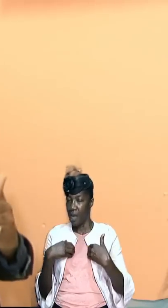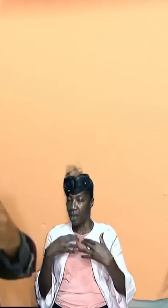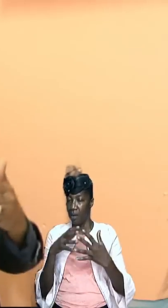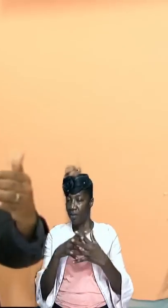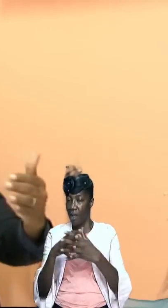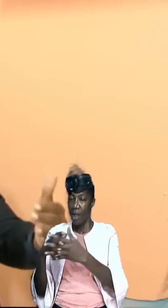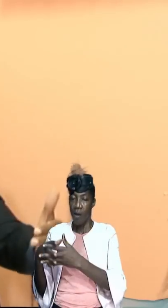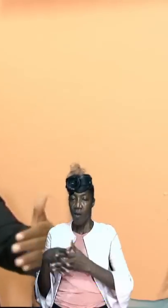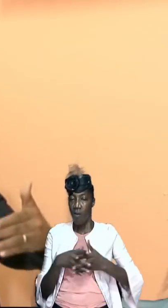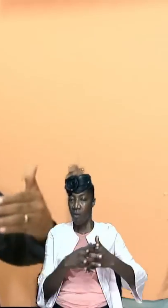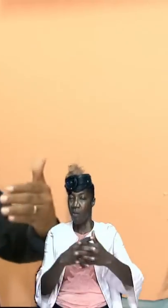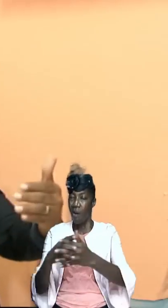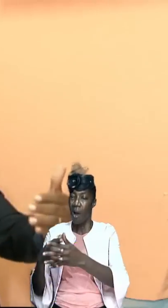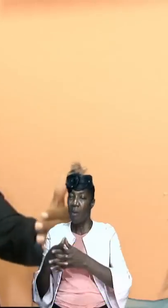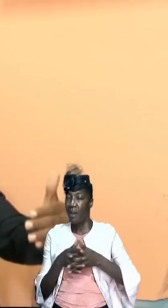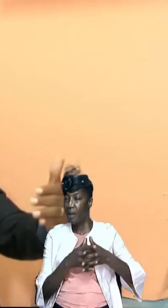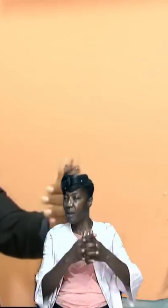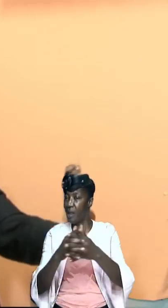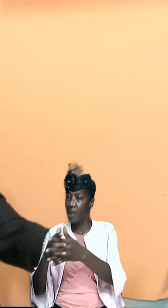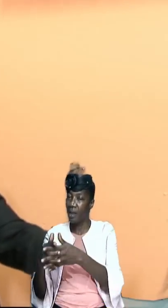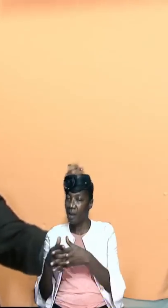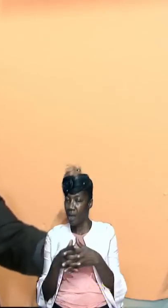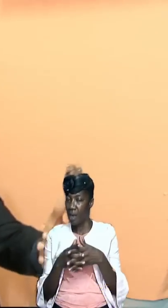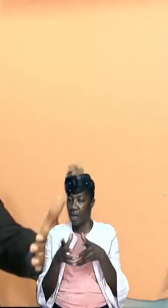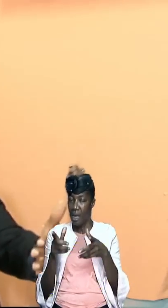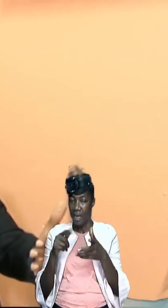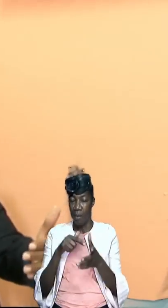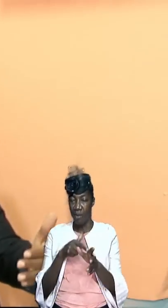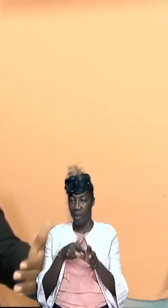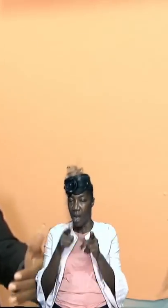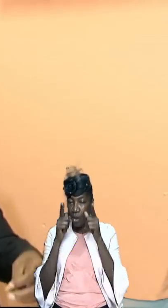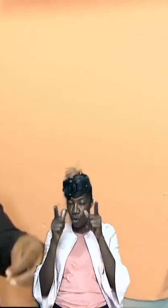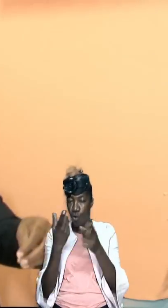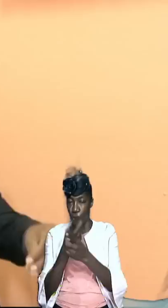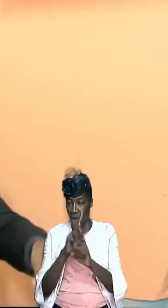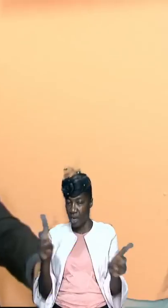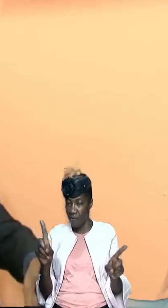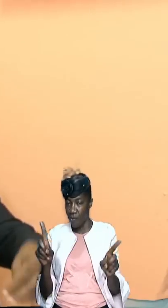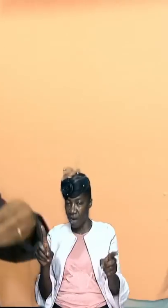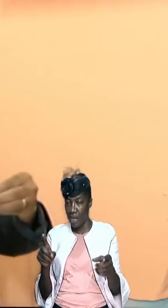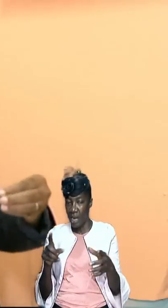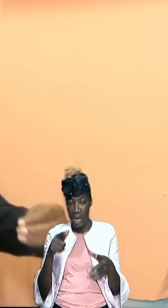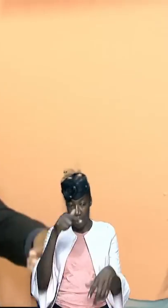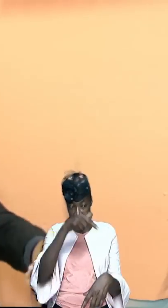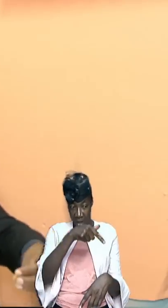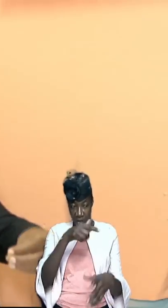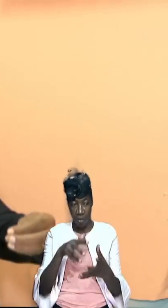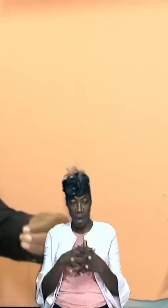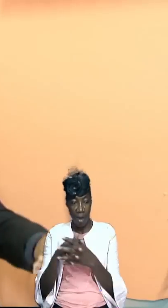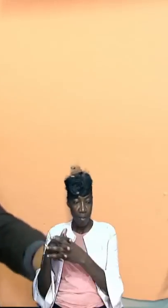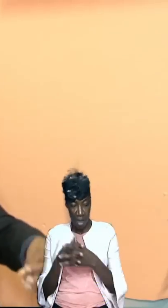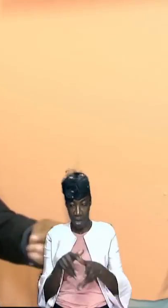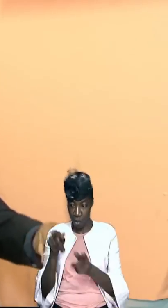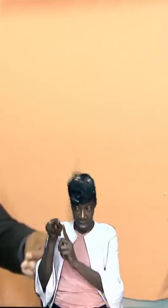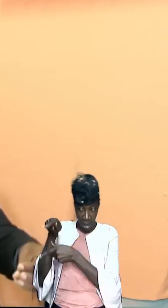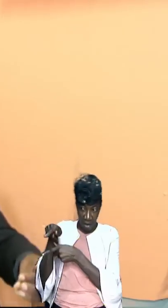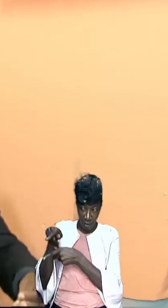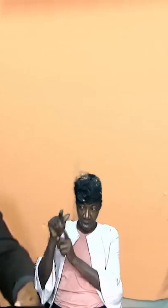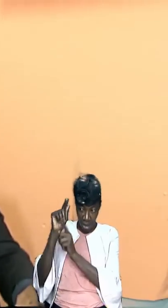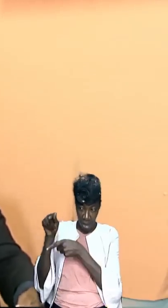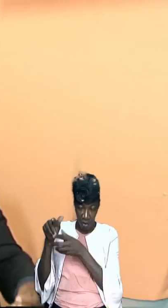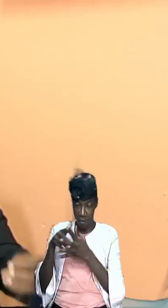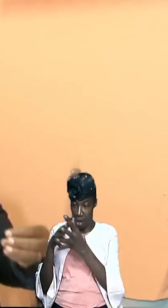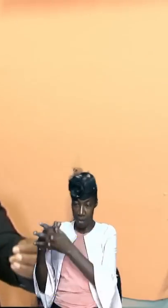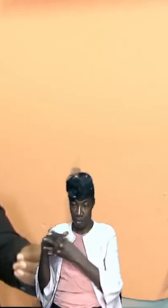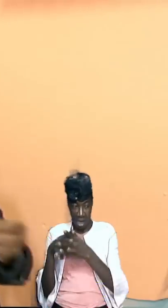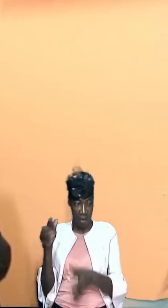is some that started to look differently because this one mate with this one that had recessive genes that lost some of